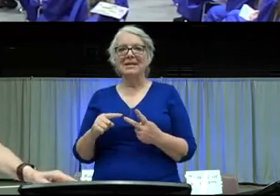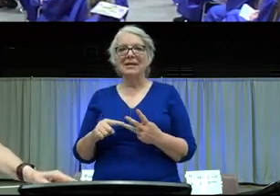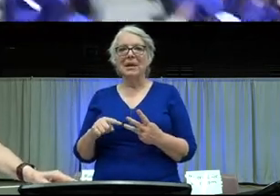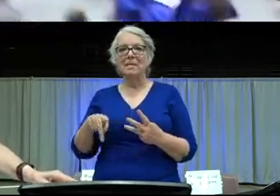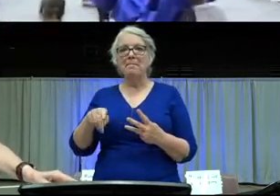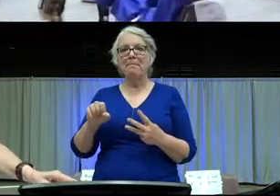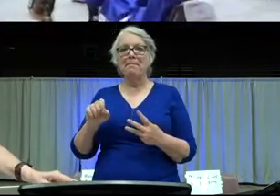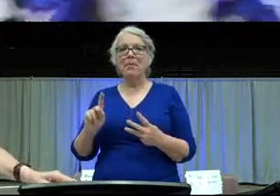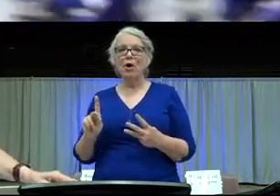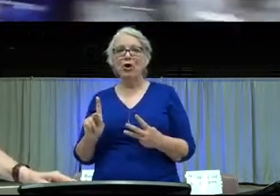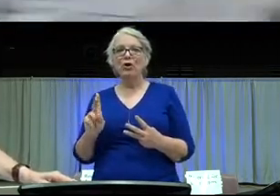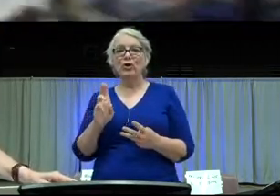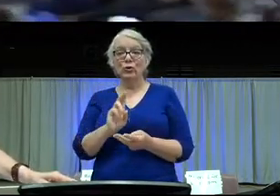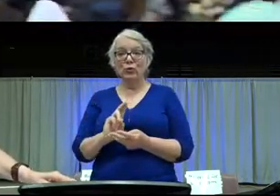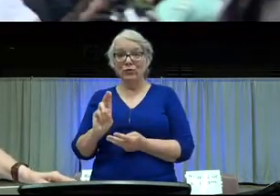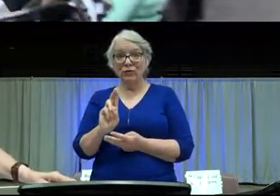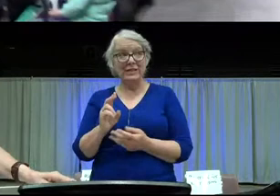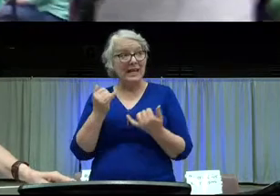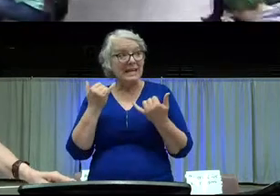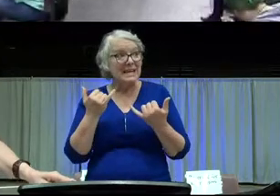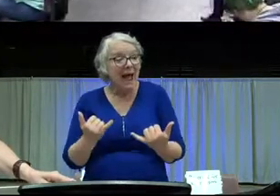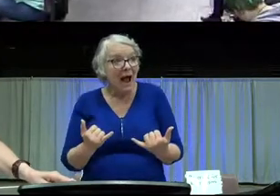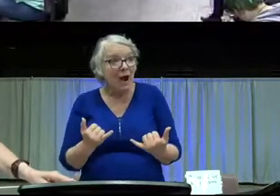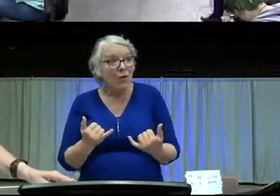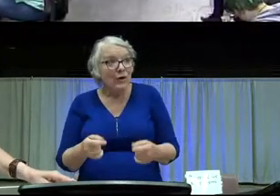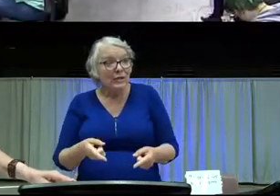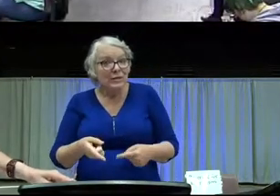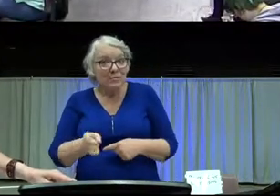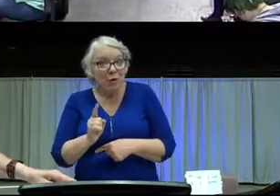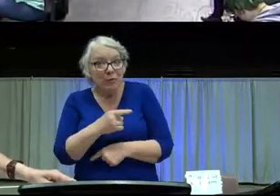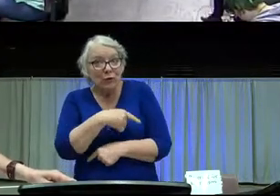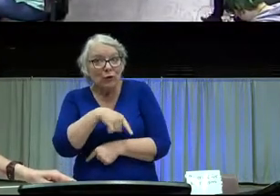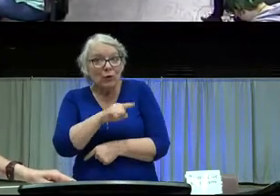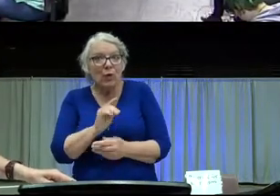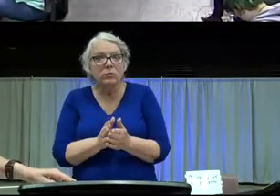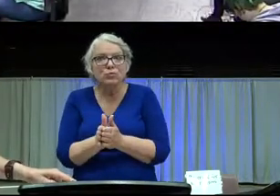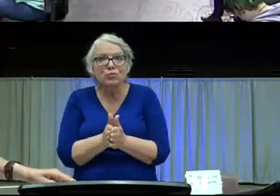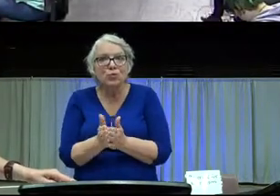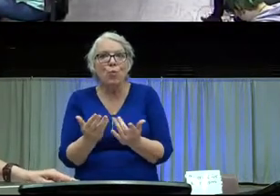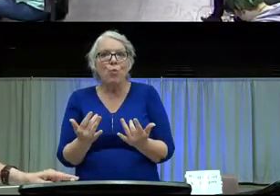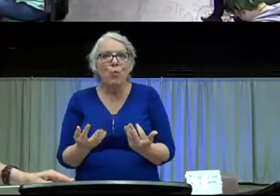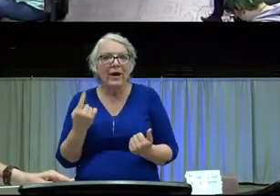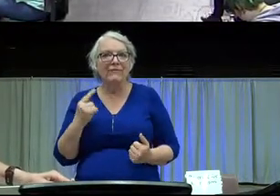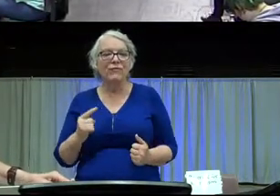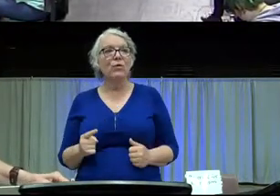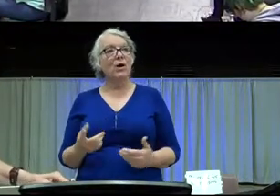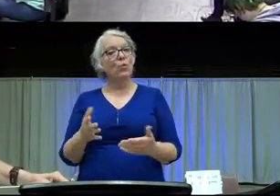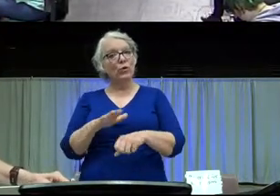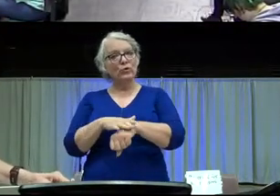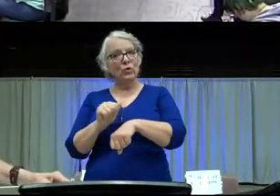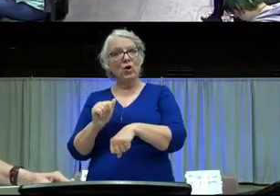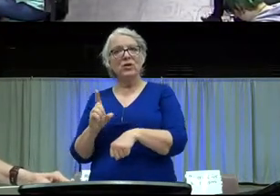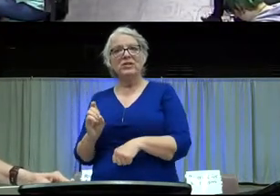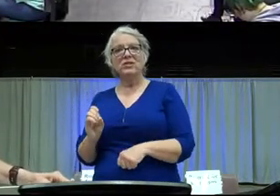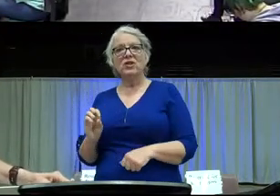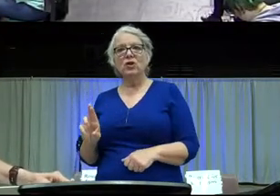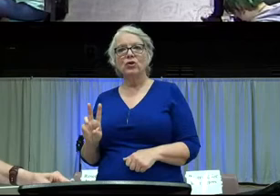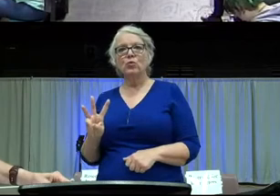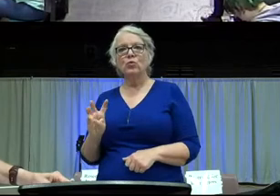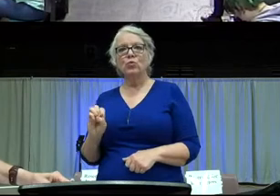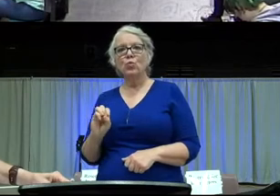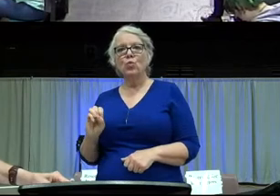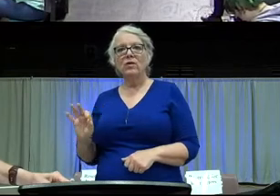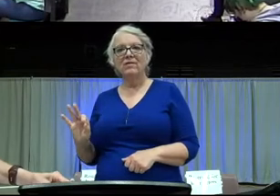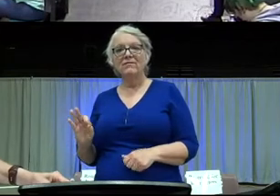University, now is the moment that you have been waiting for. I would like to call Dr. Wolf back to the